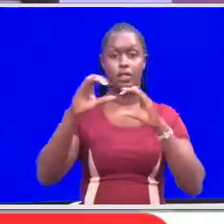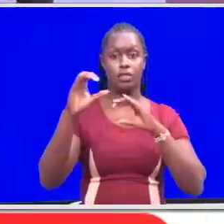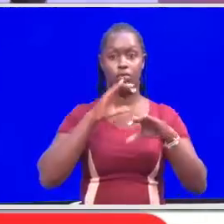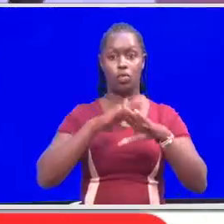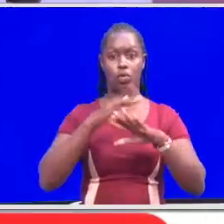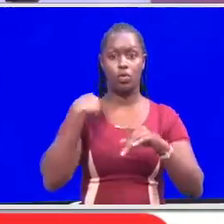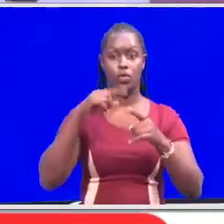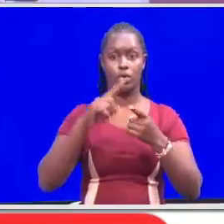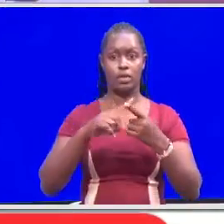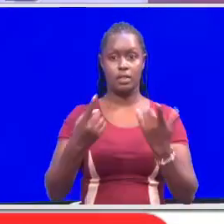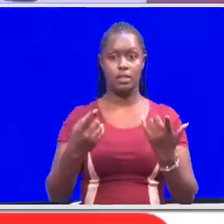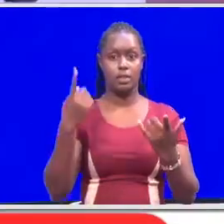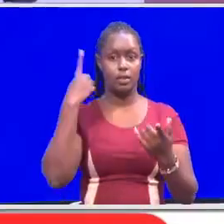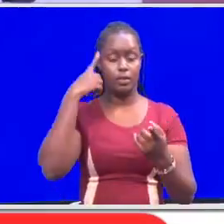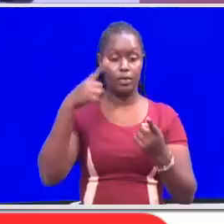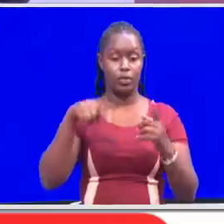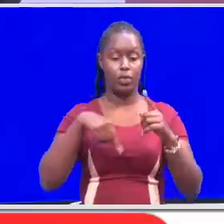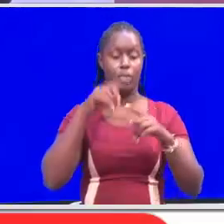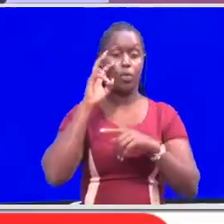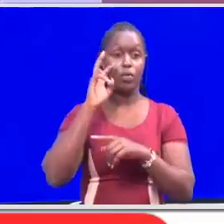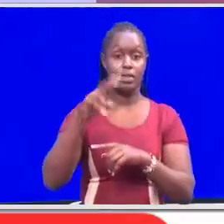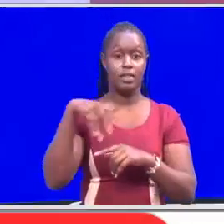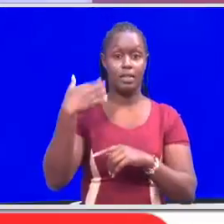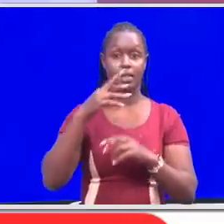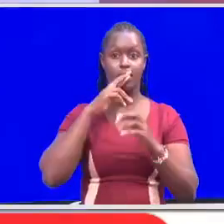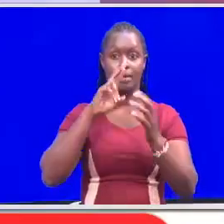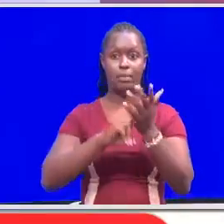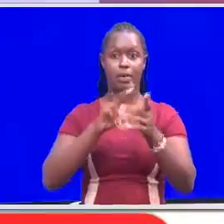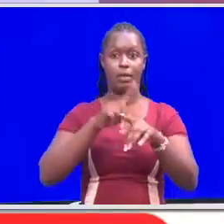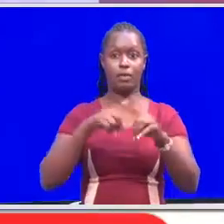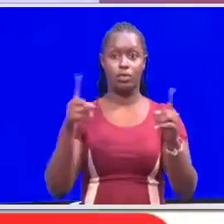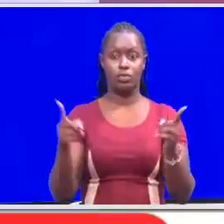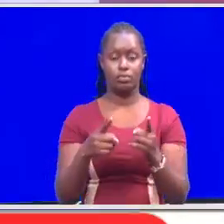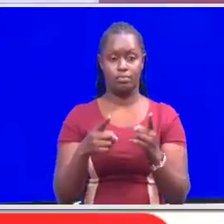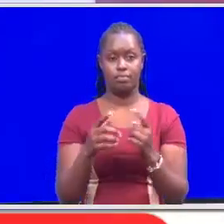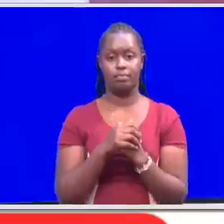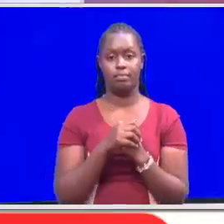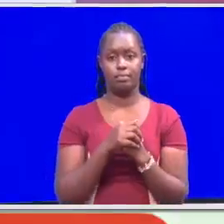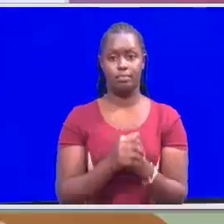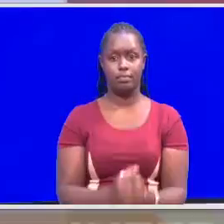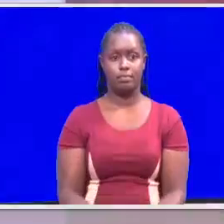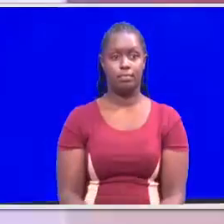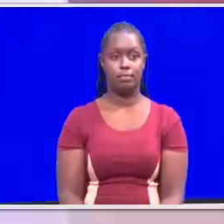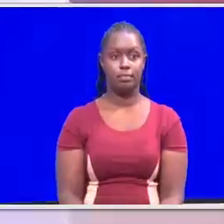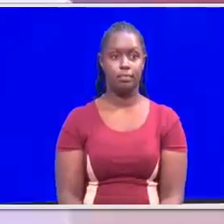on his tenure. So for you watching The Daily Report, time now for a short break. We'll be back in a few minutes.